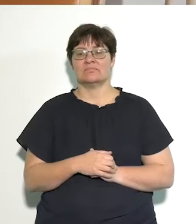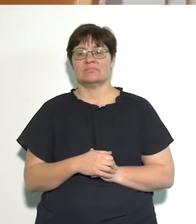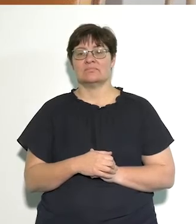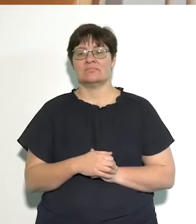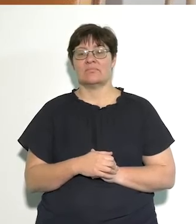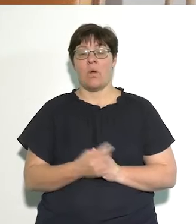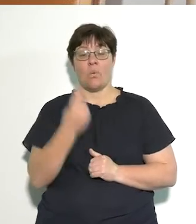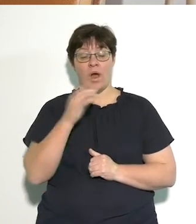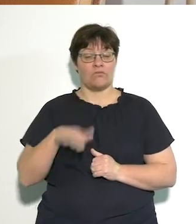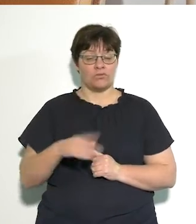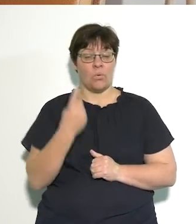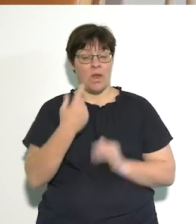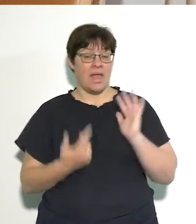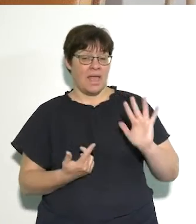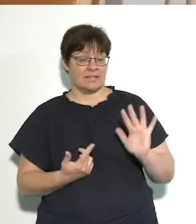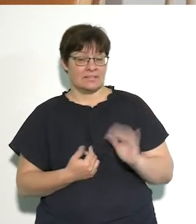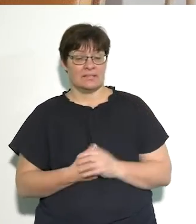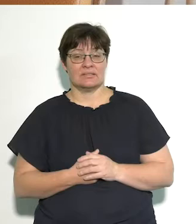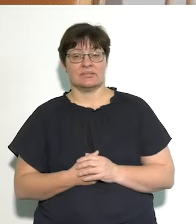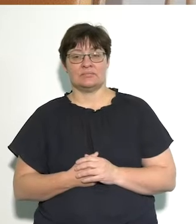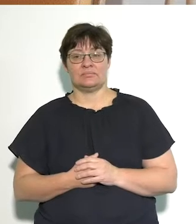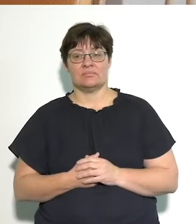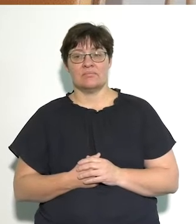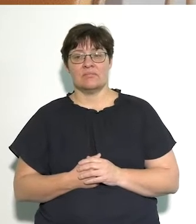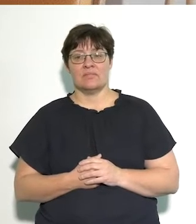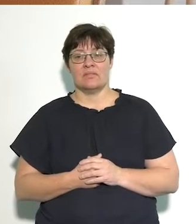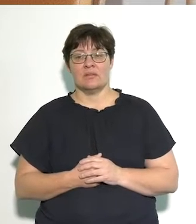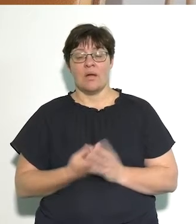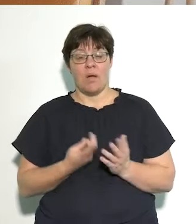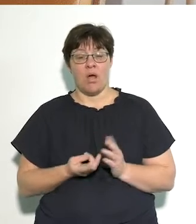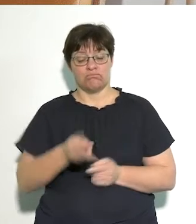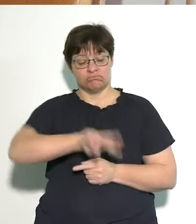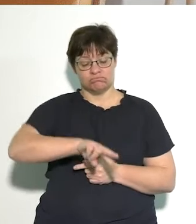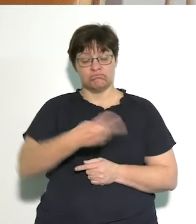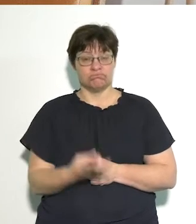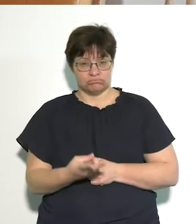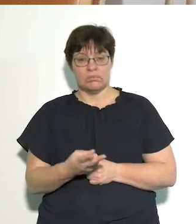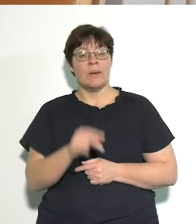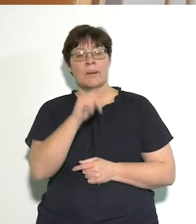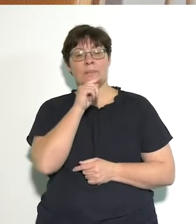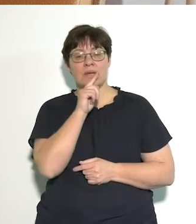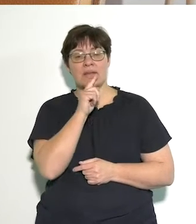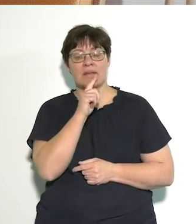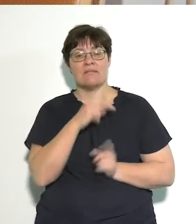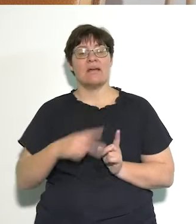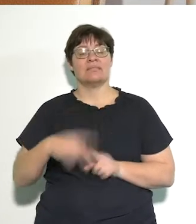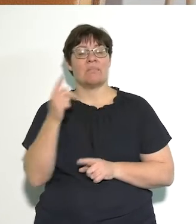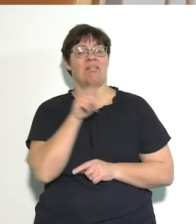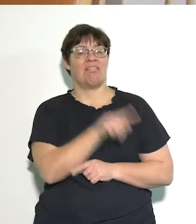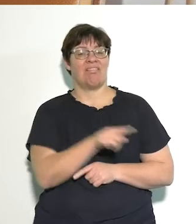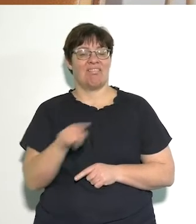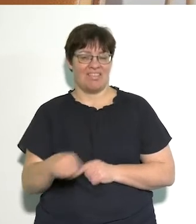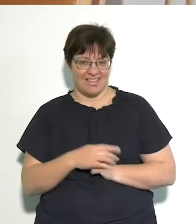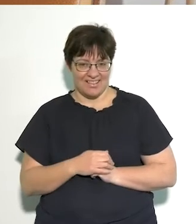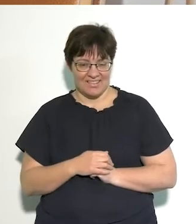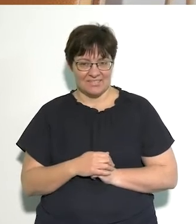If you cut one foot and one hand and the material is reversible, then all you need is a double pair